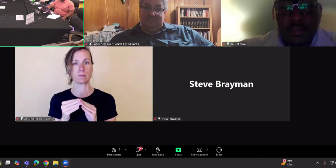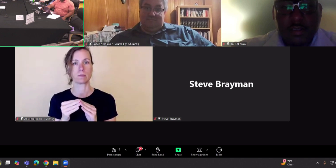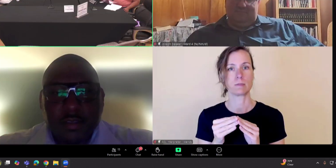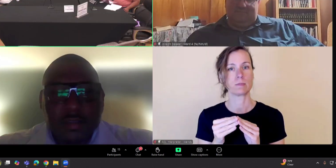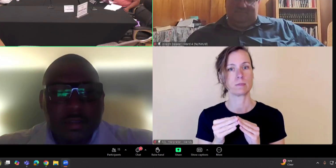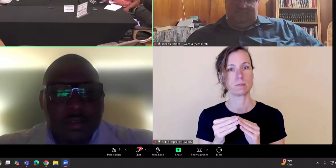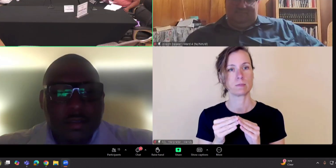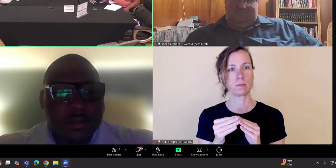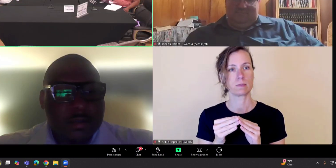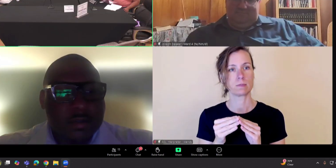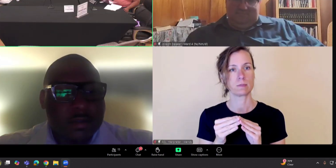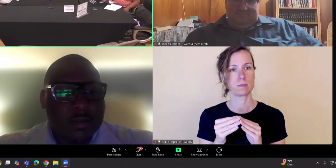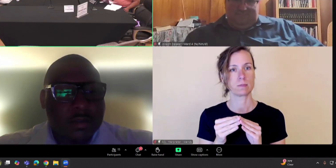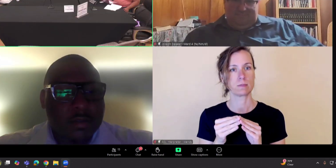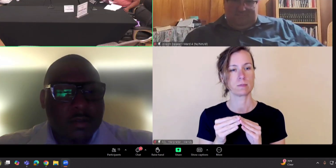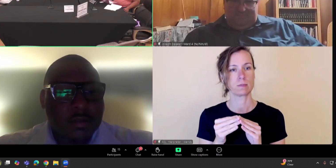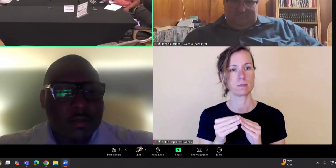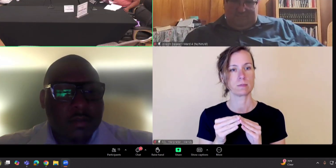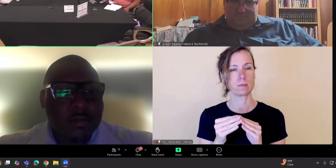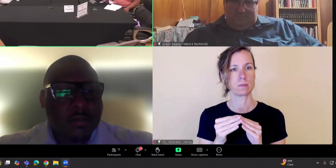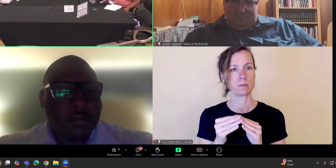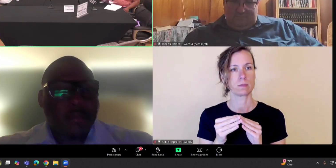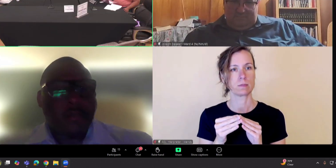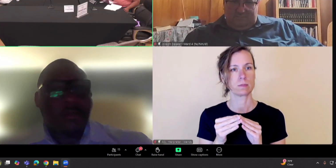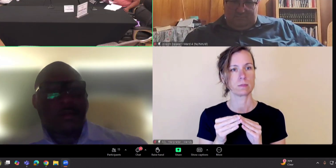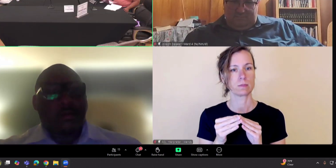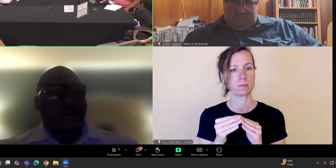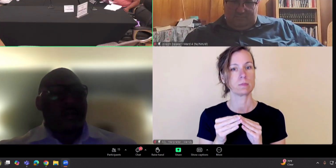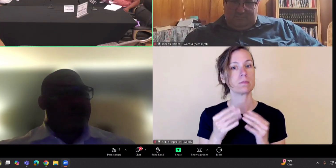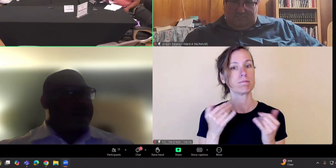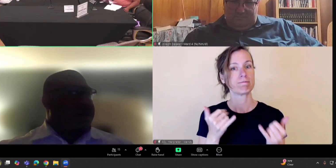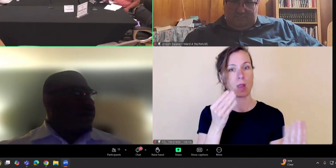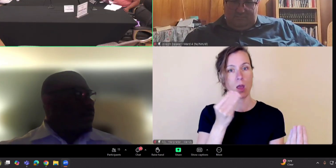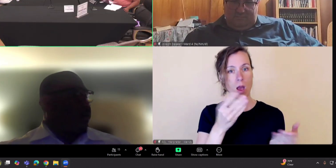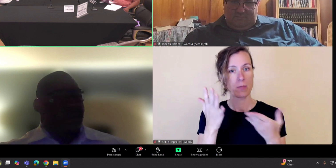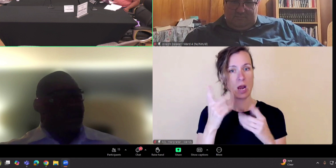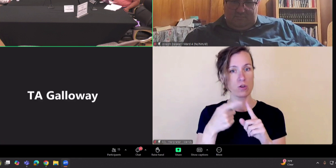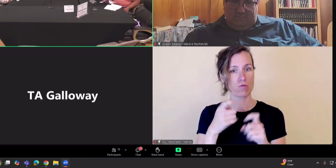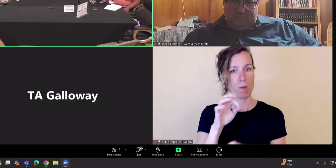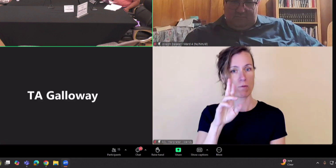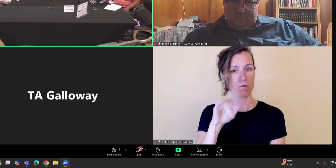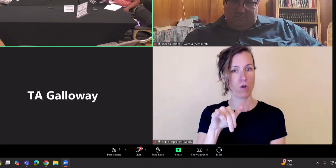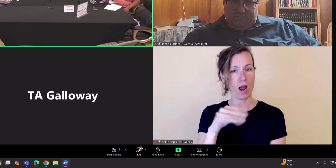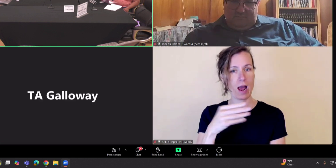All right. With that, we'll get updates from Councilmember Fry and Garces.